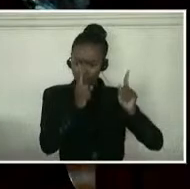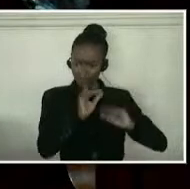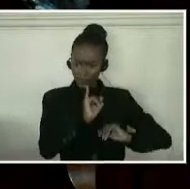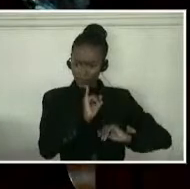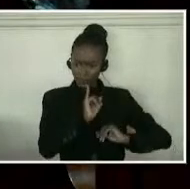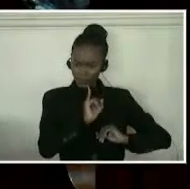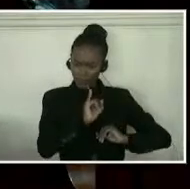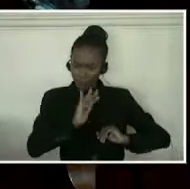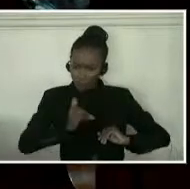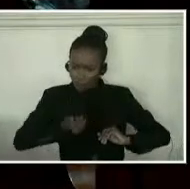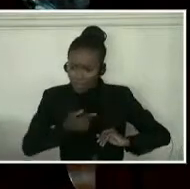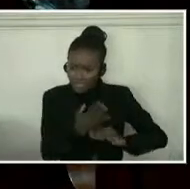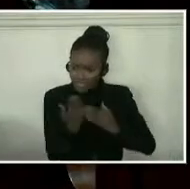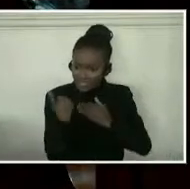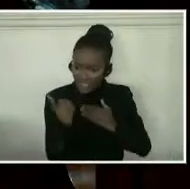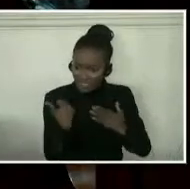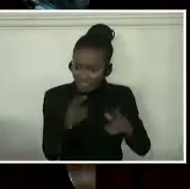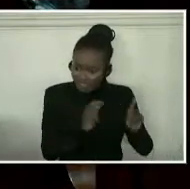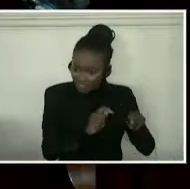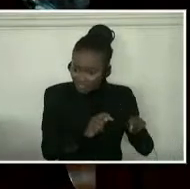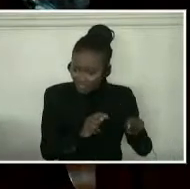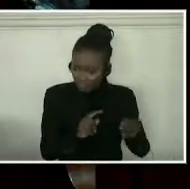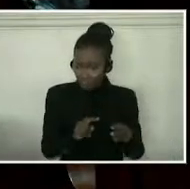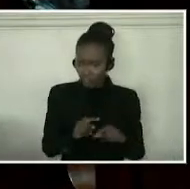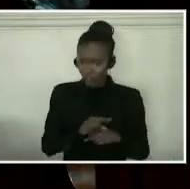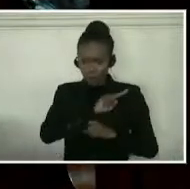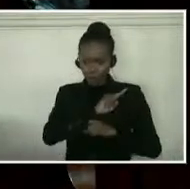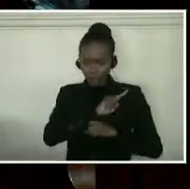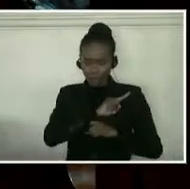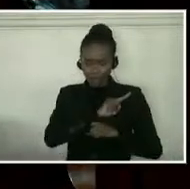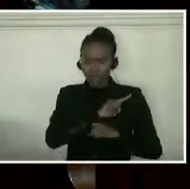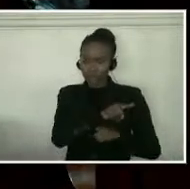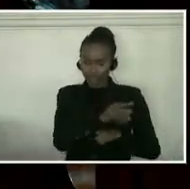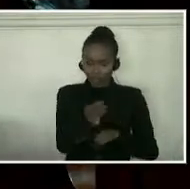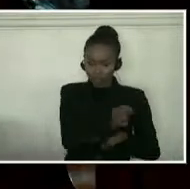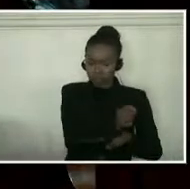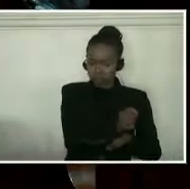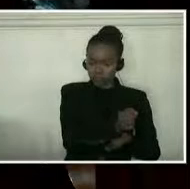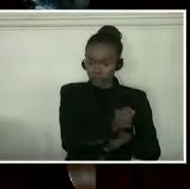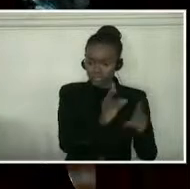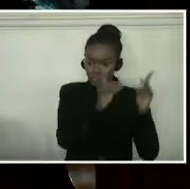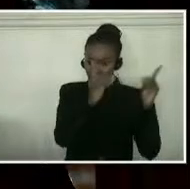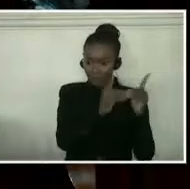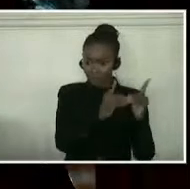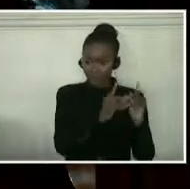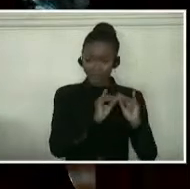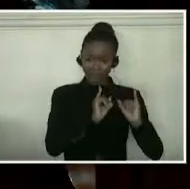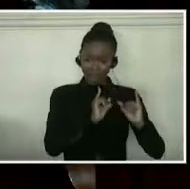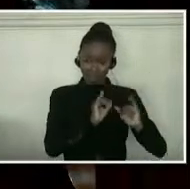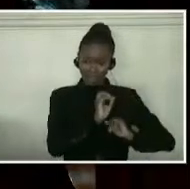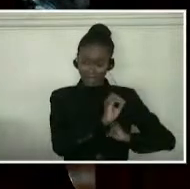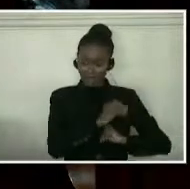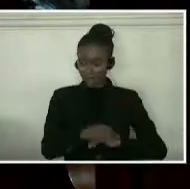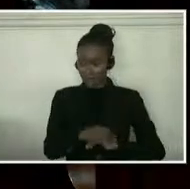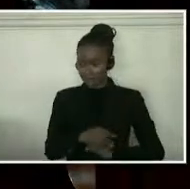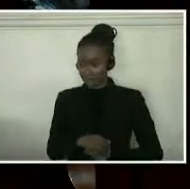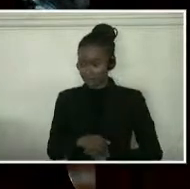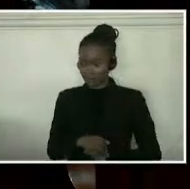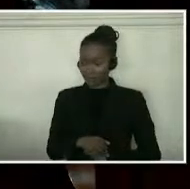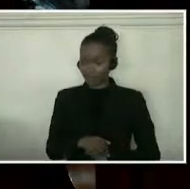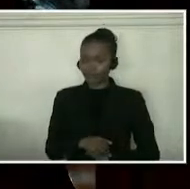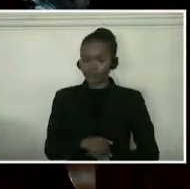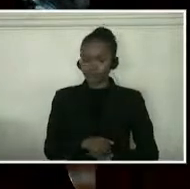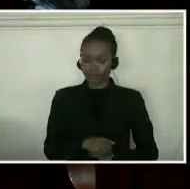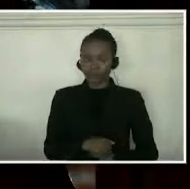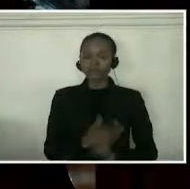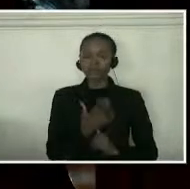the women that are deployed in government there in terms of the magazines